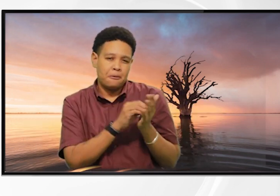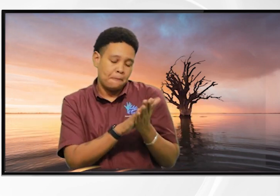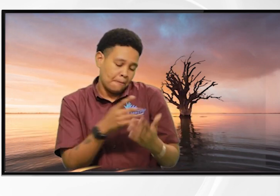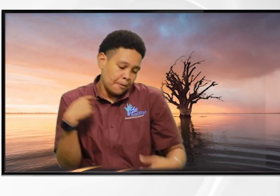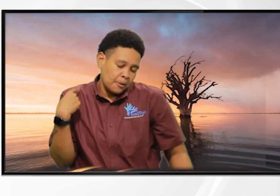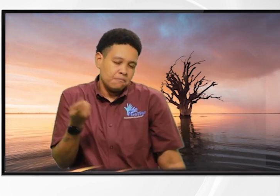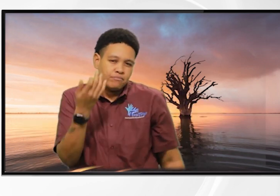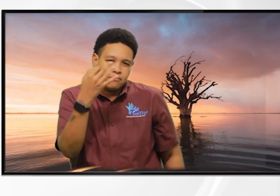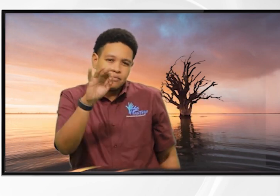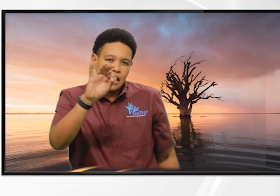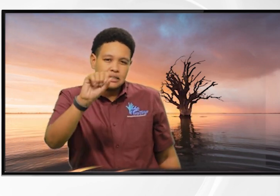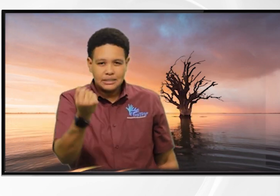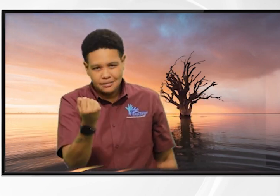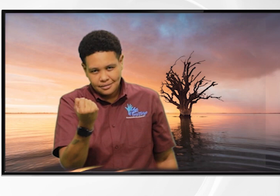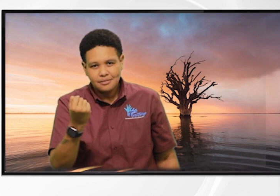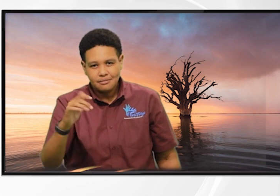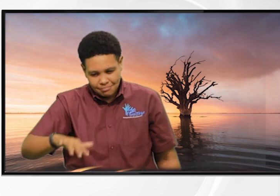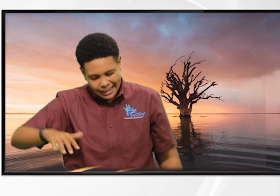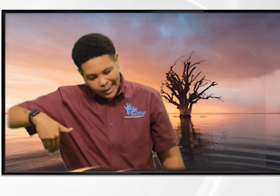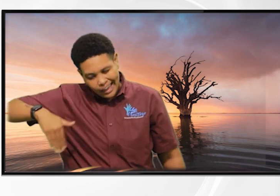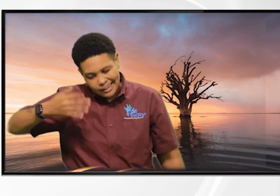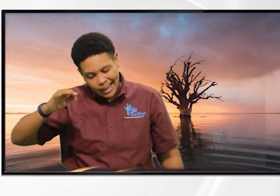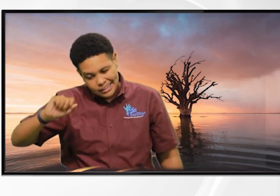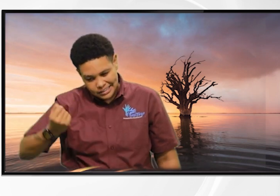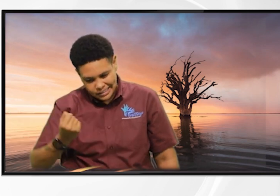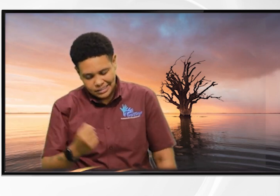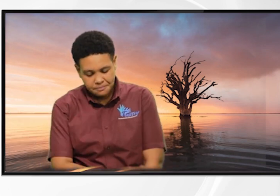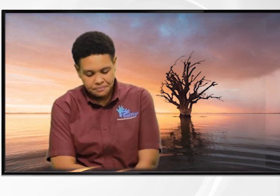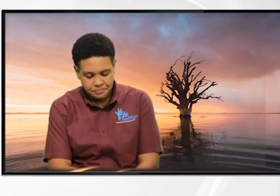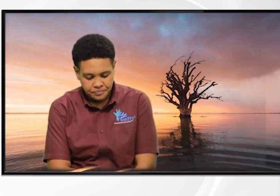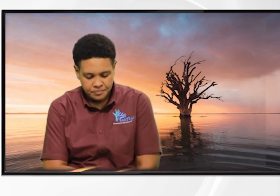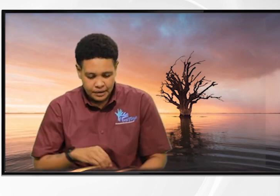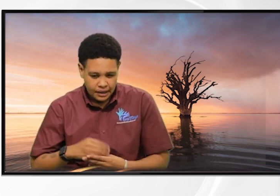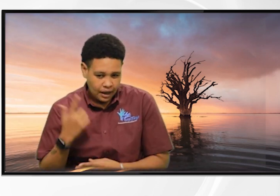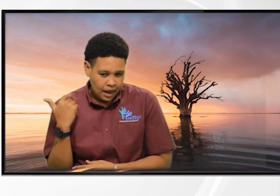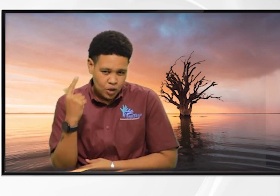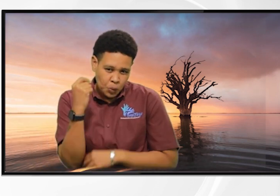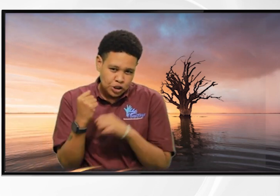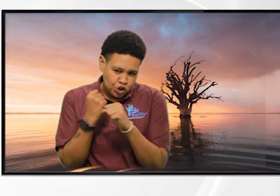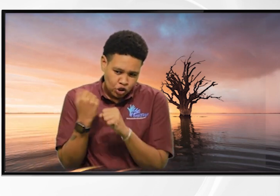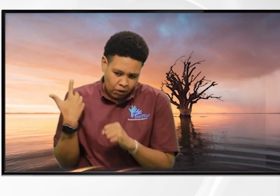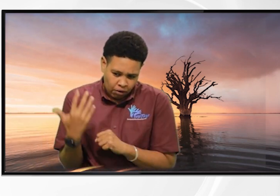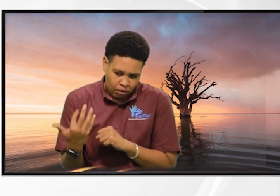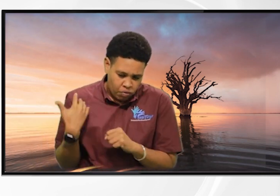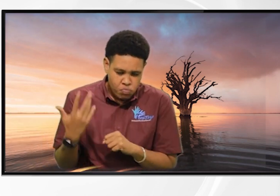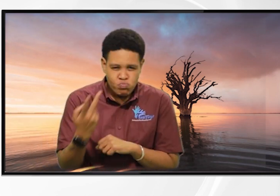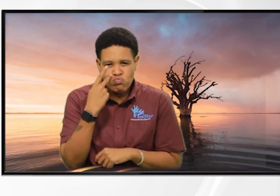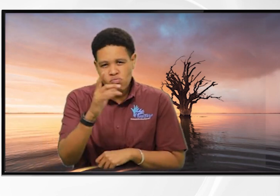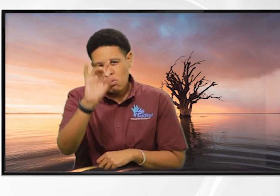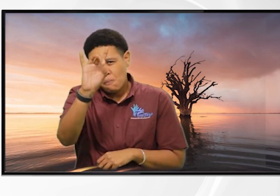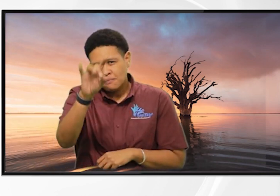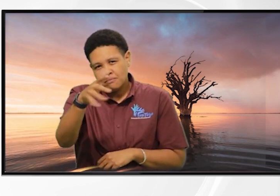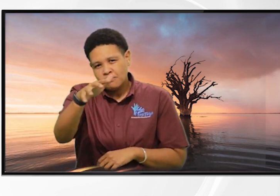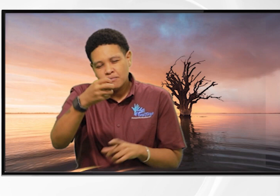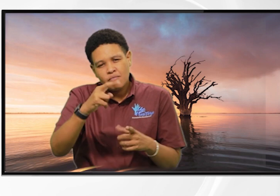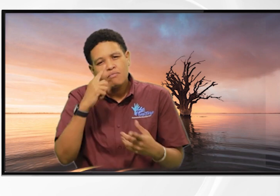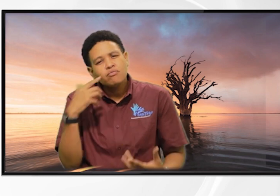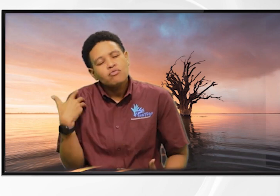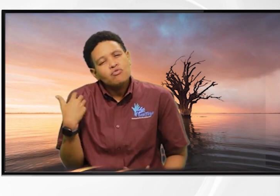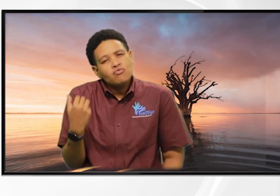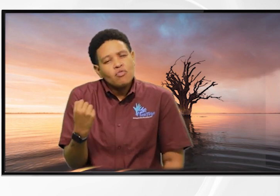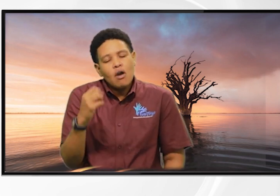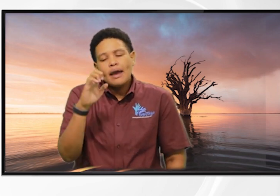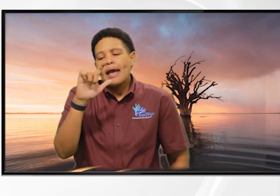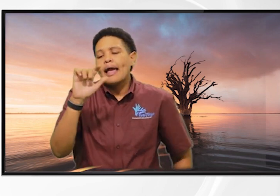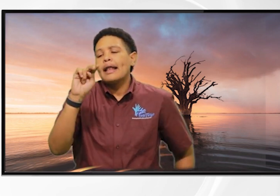late 1990s. In the last 2 decades, there have been at least 8 moderate or strong